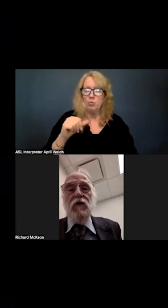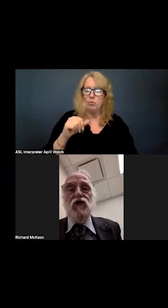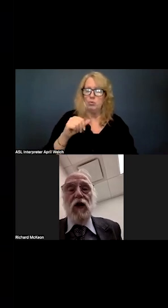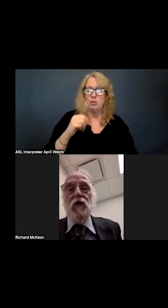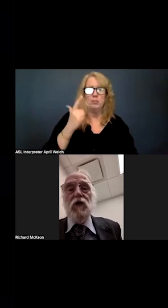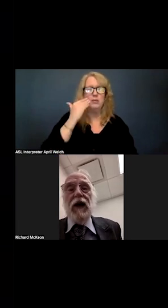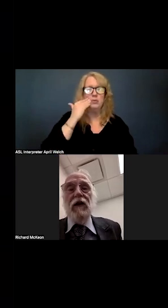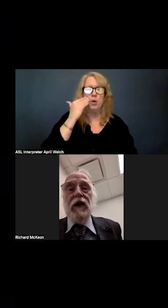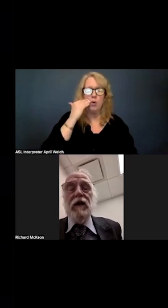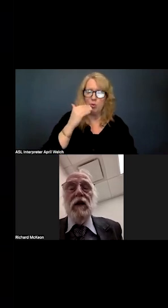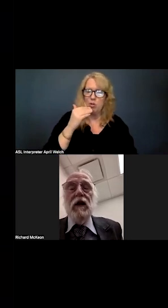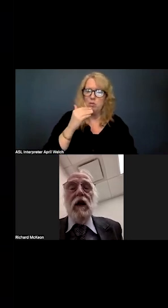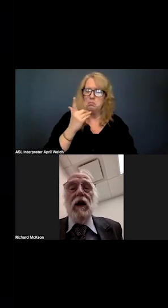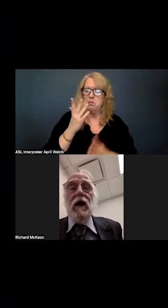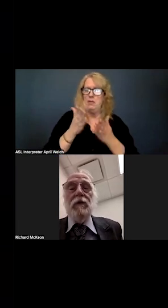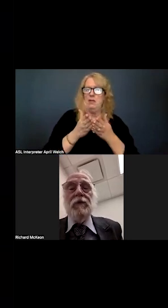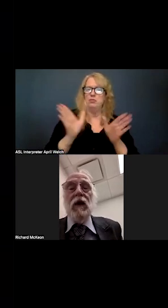their general locality.